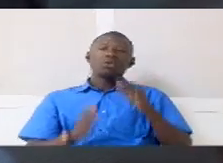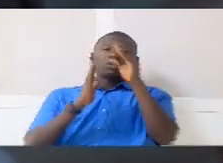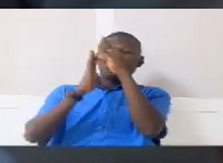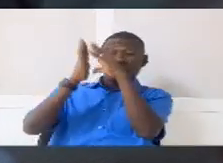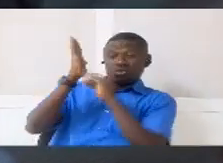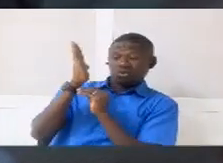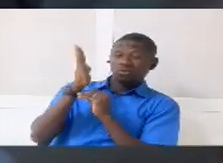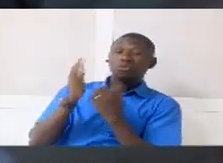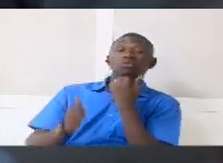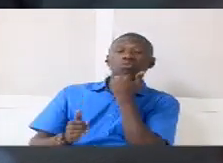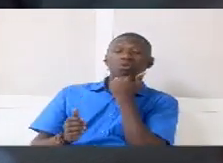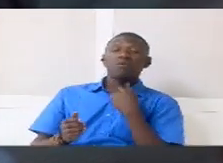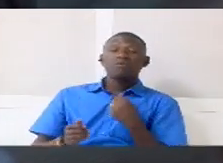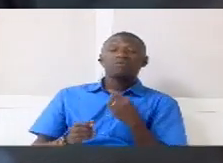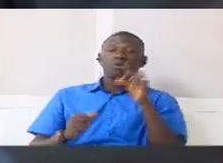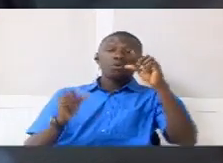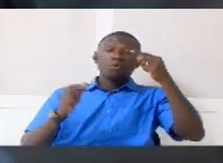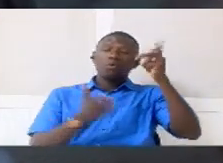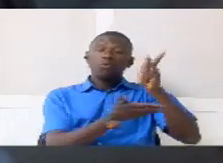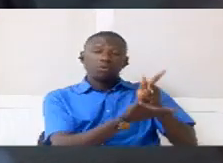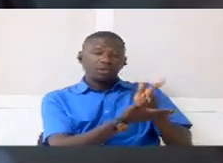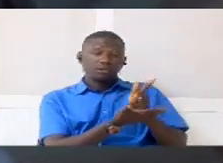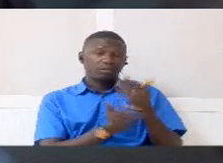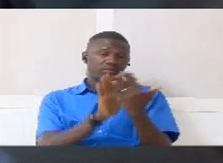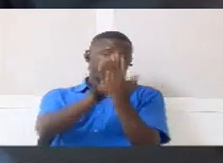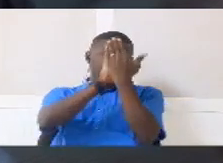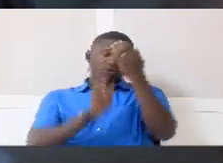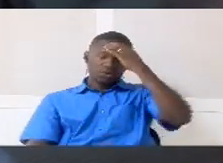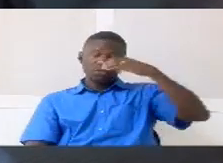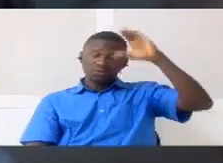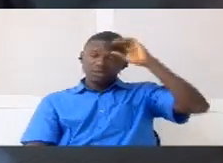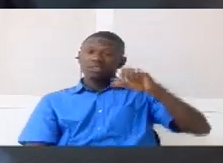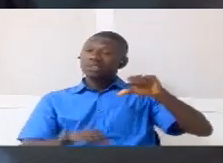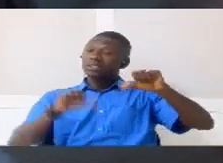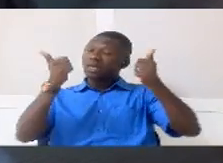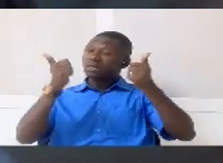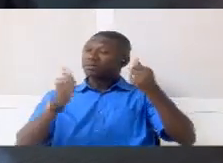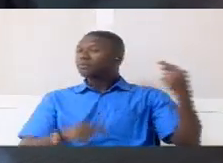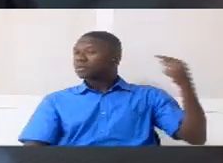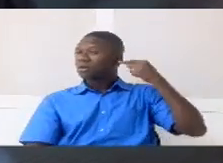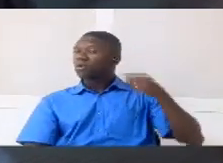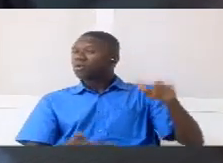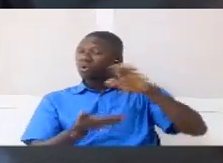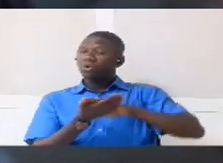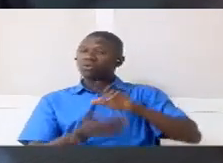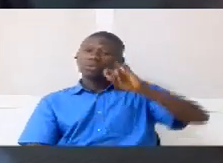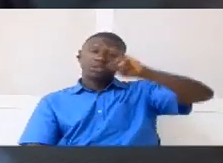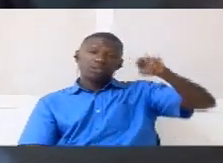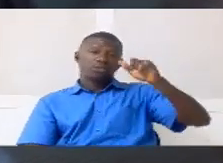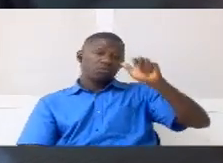witnesses appearing before the Commission since the commencement of the public hearings on January